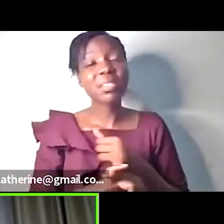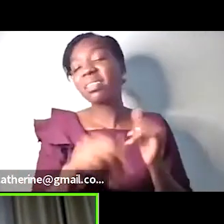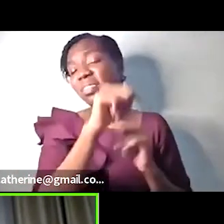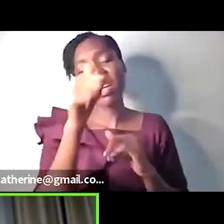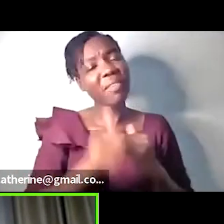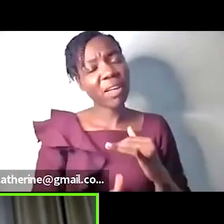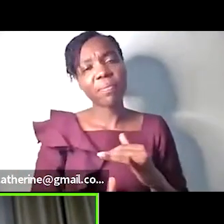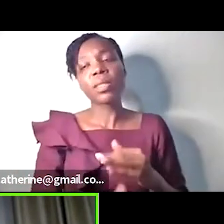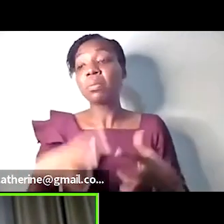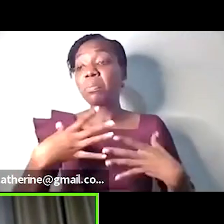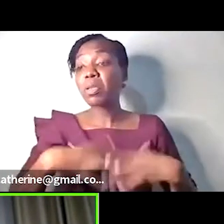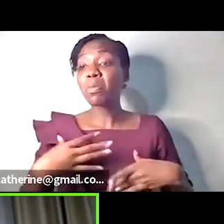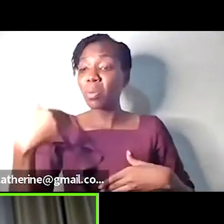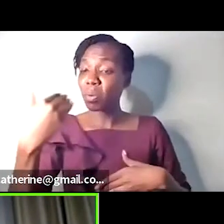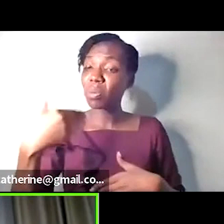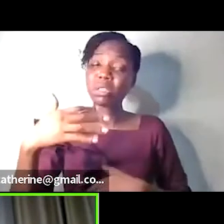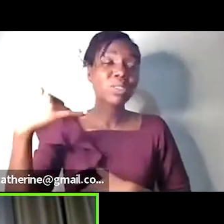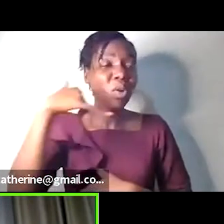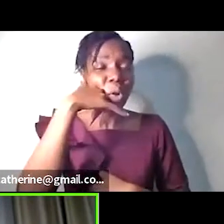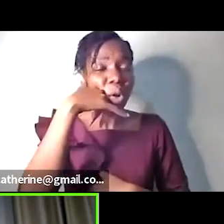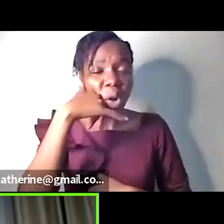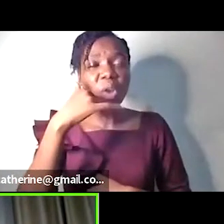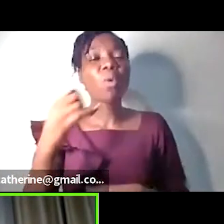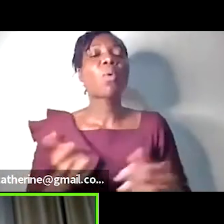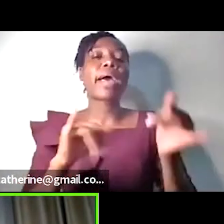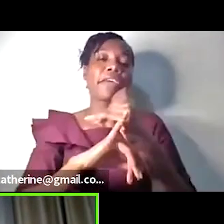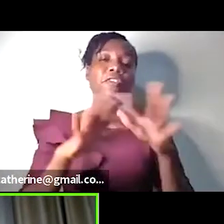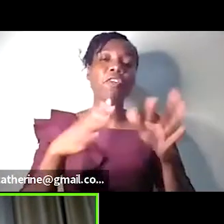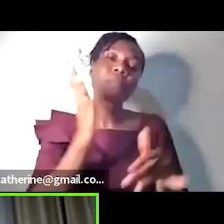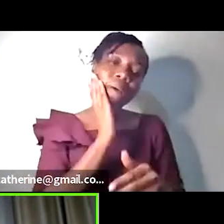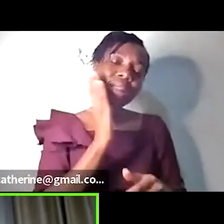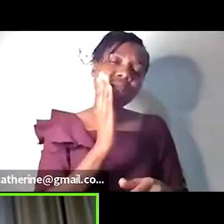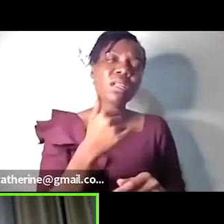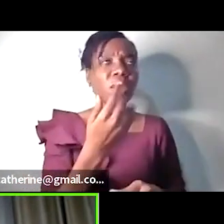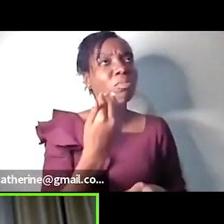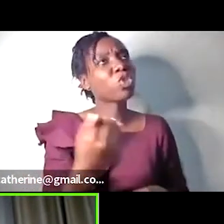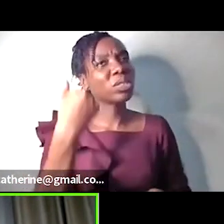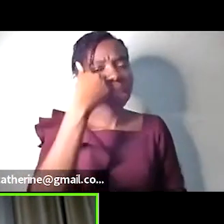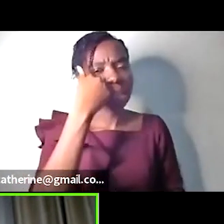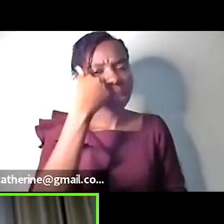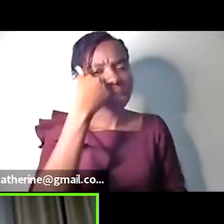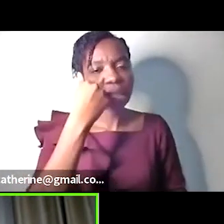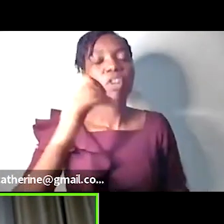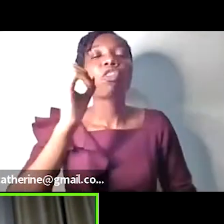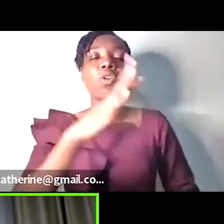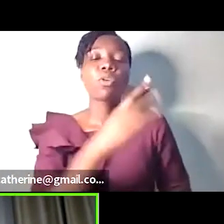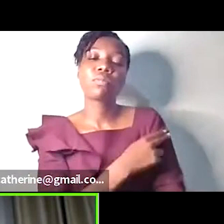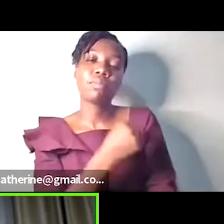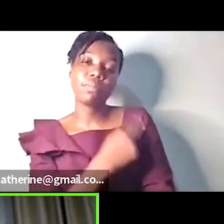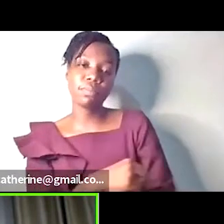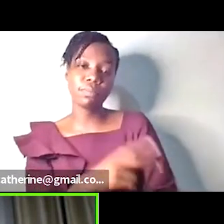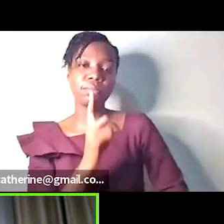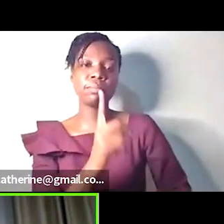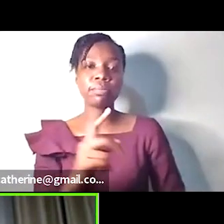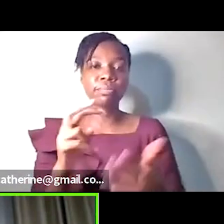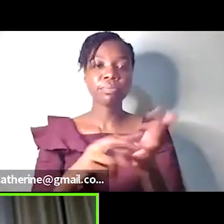wife or the mother to tell them the child is sick, they need to go to hospital. So they expect you as a mother to